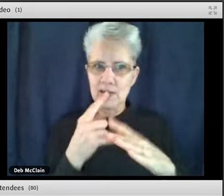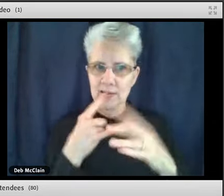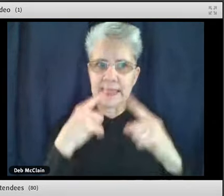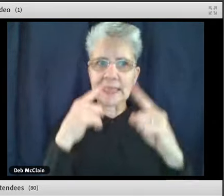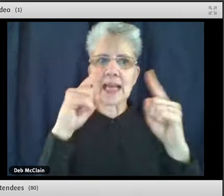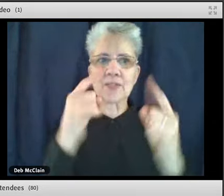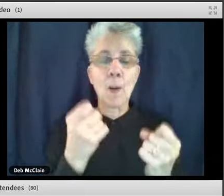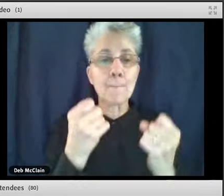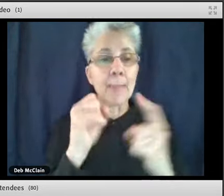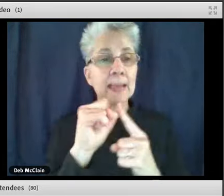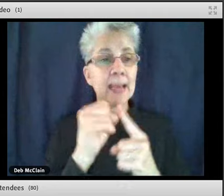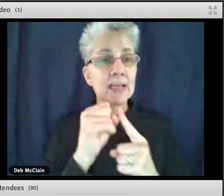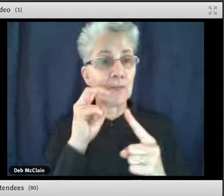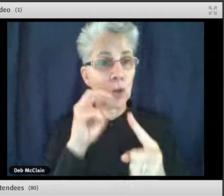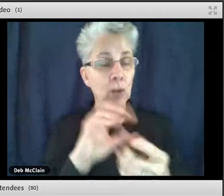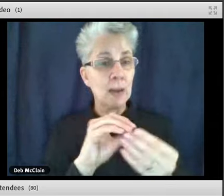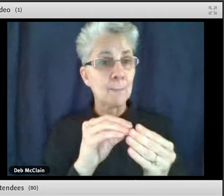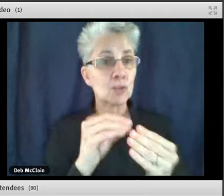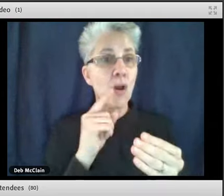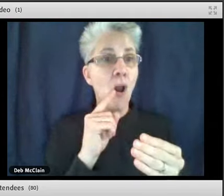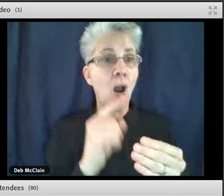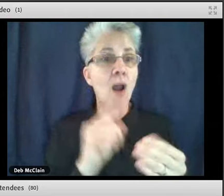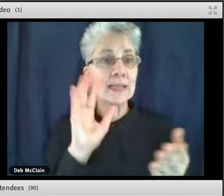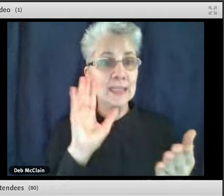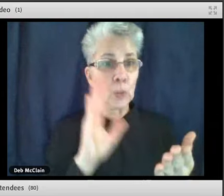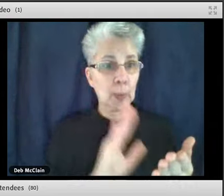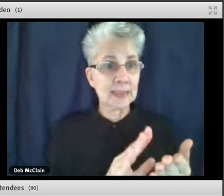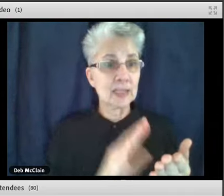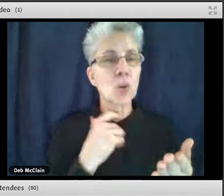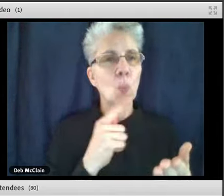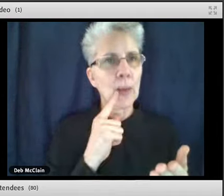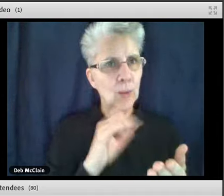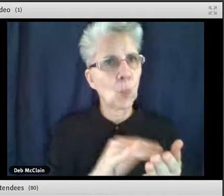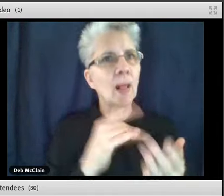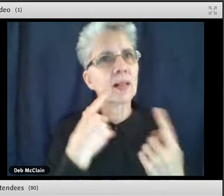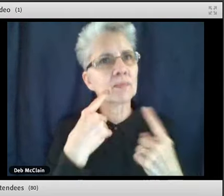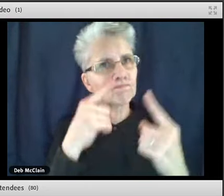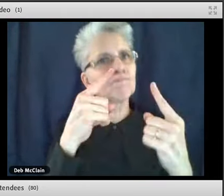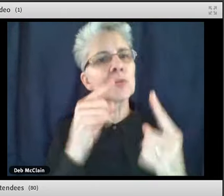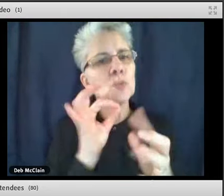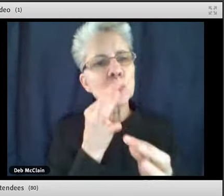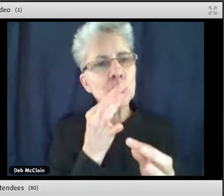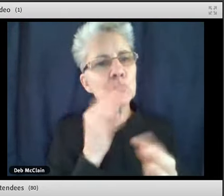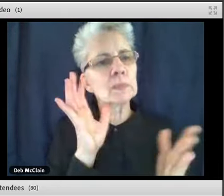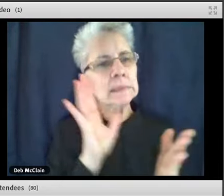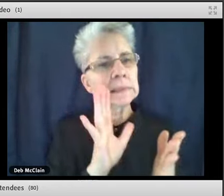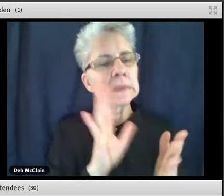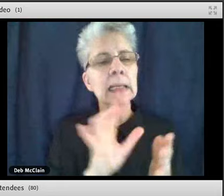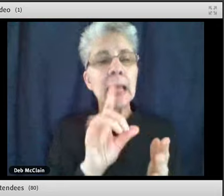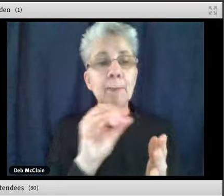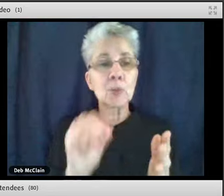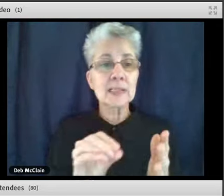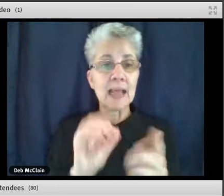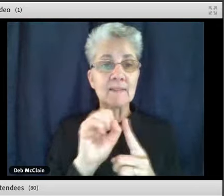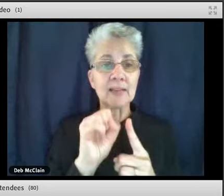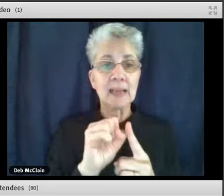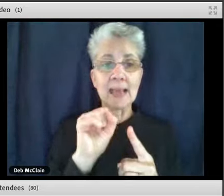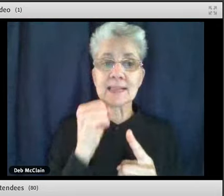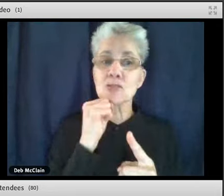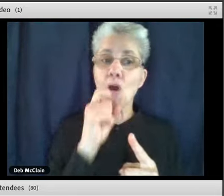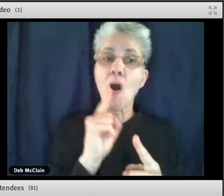from China, you'll see that the numbers are going down. There are more people being recovered.